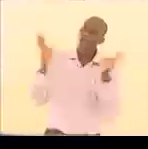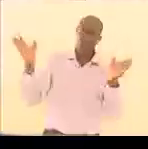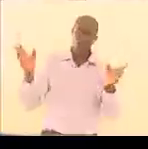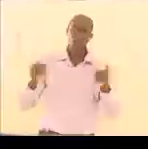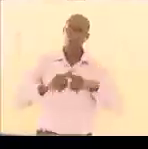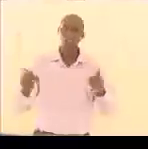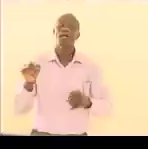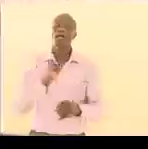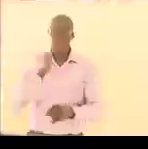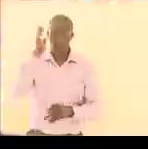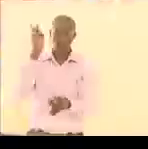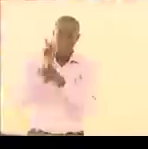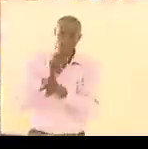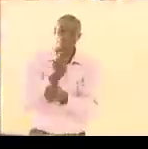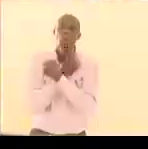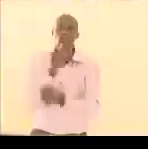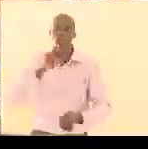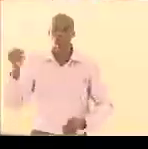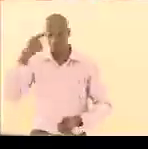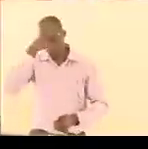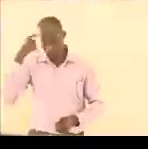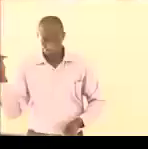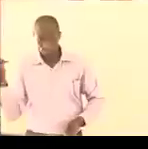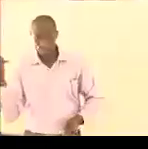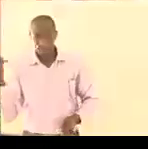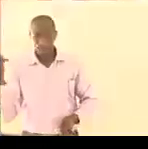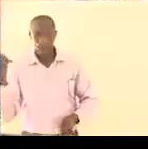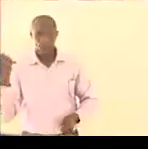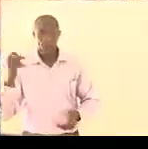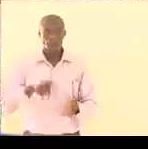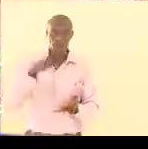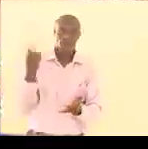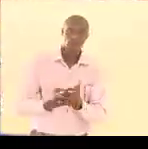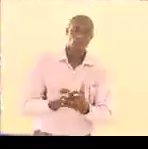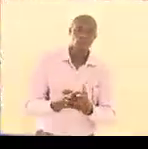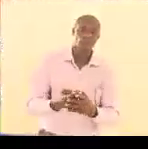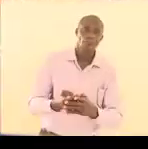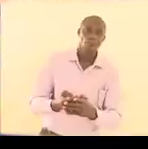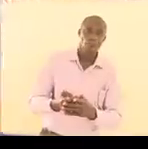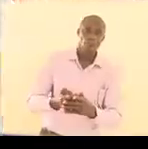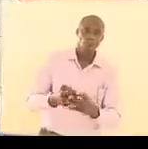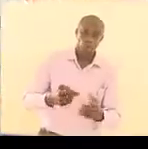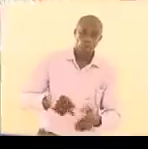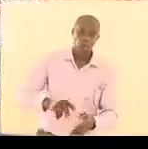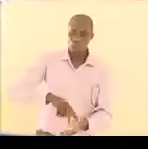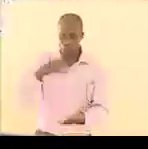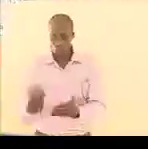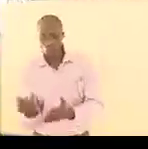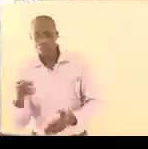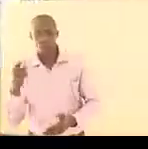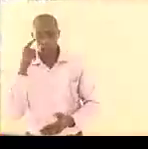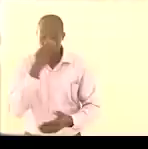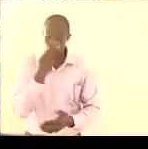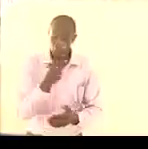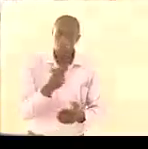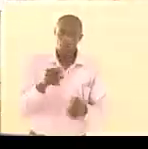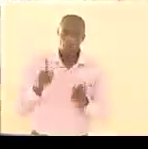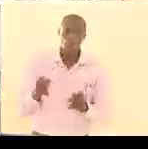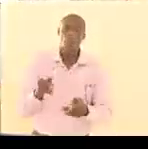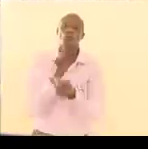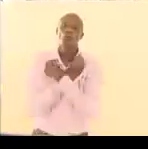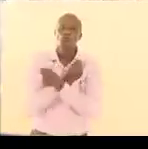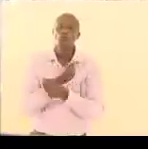in the environment, but I will keep loving, because when the scales fall off the eyes of people, it is